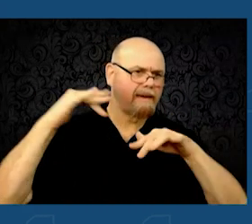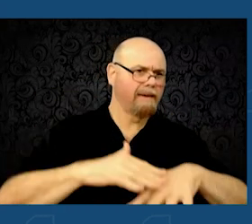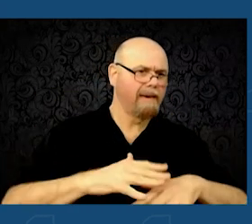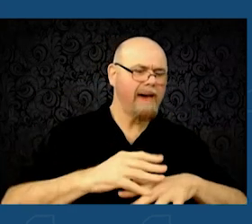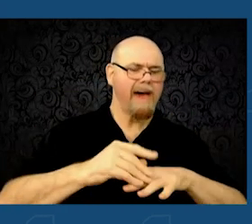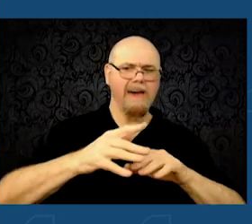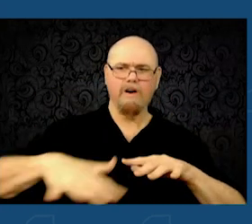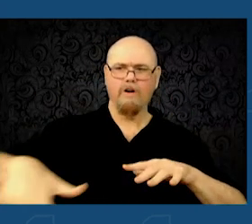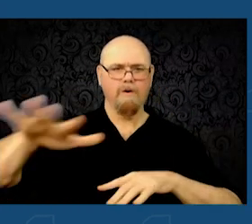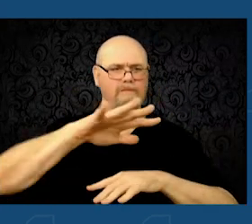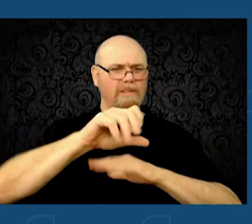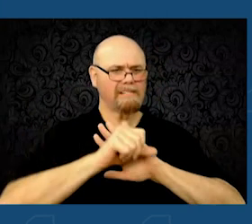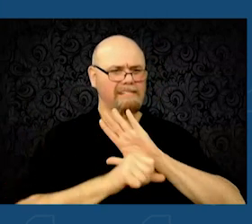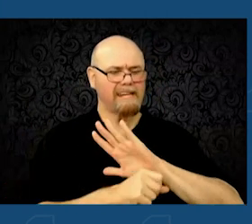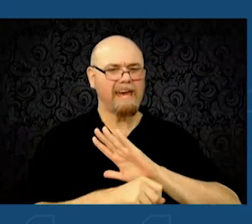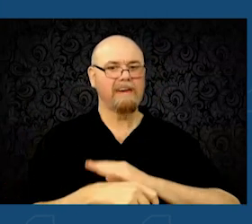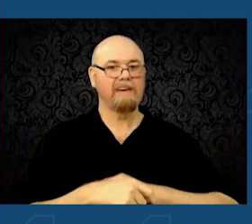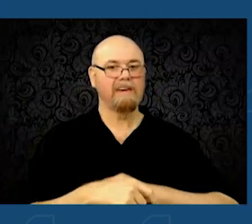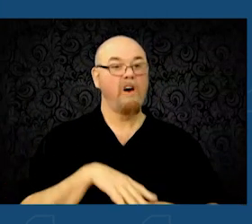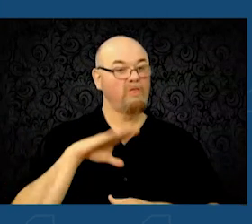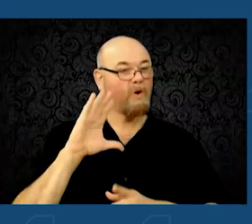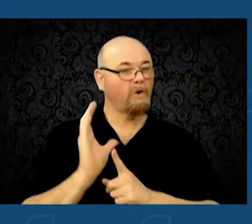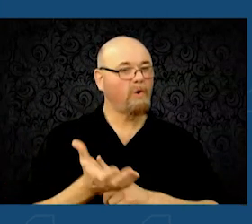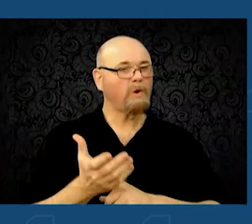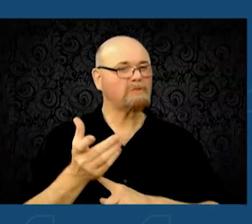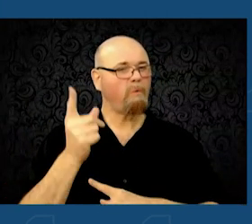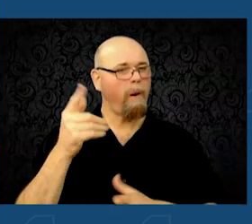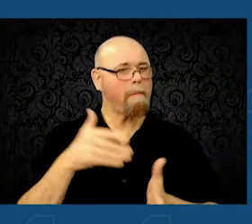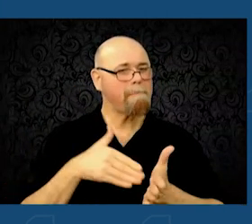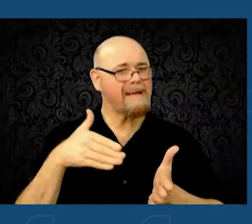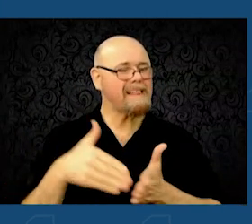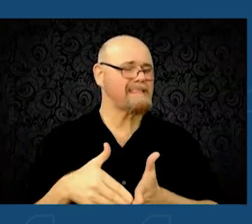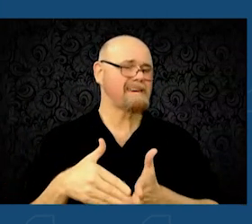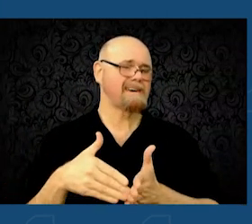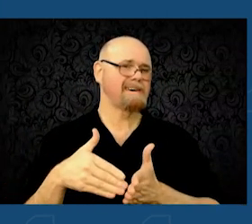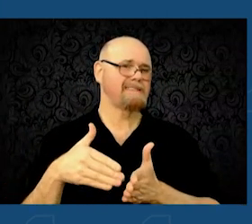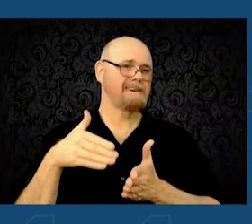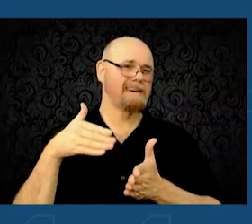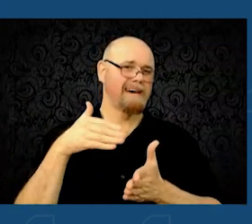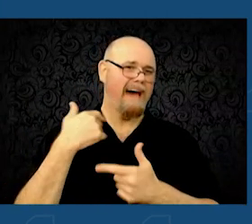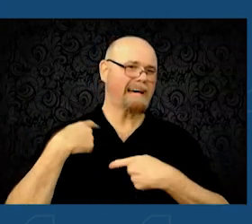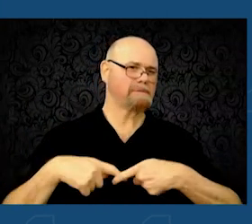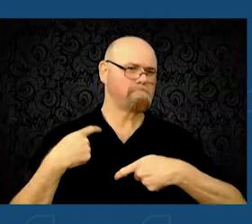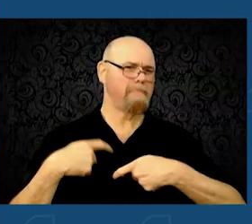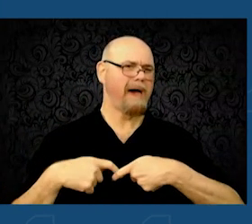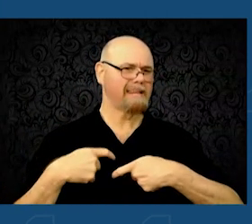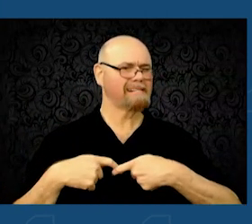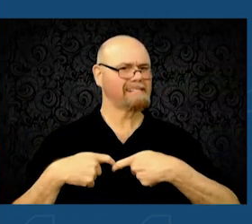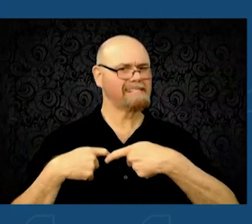close to 1 million Hispanics in Canada, and we're starting to develop relationships with those folks